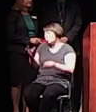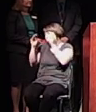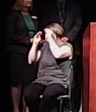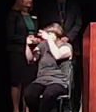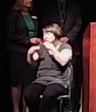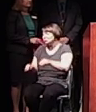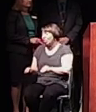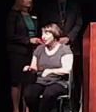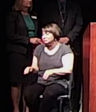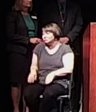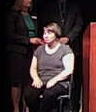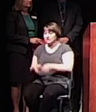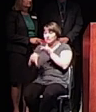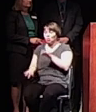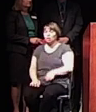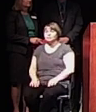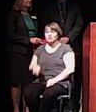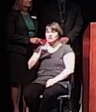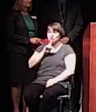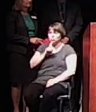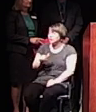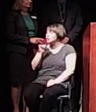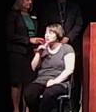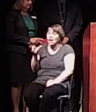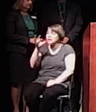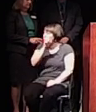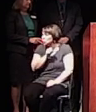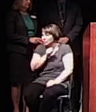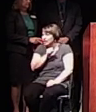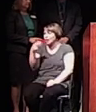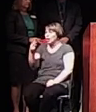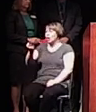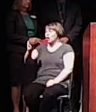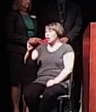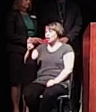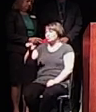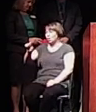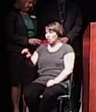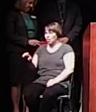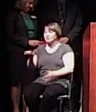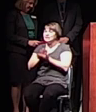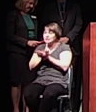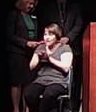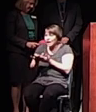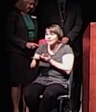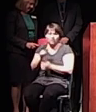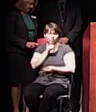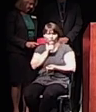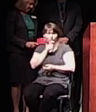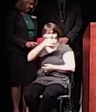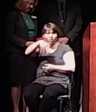very humble, unassuming, and kind. And so who among